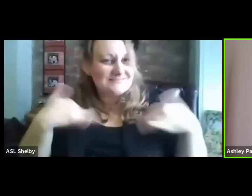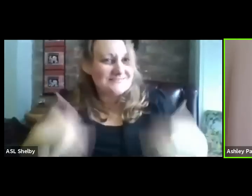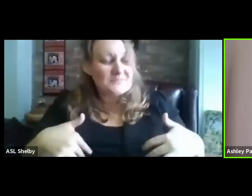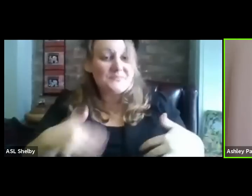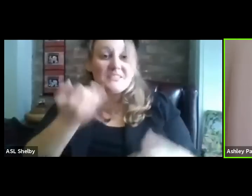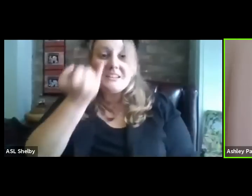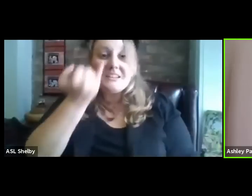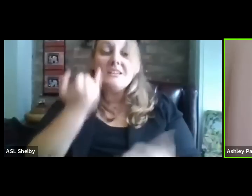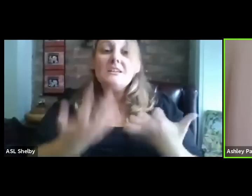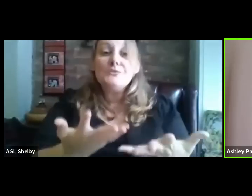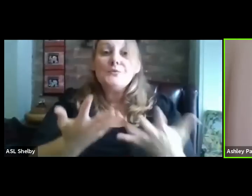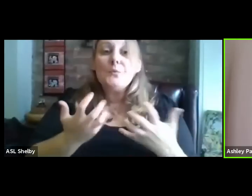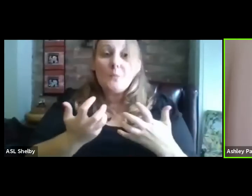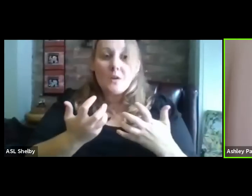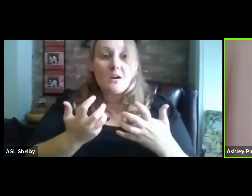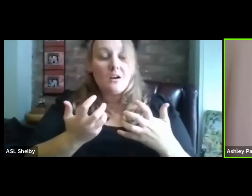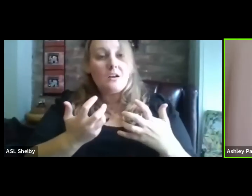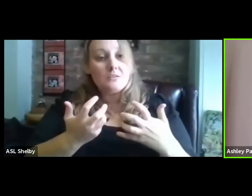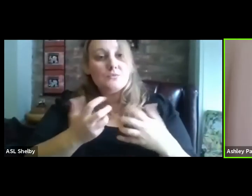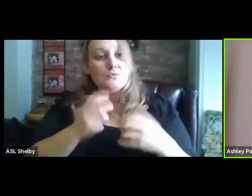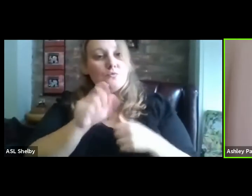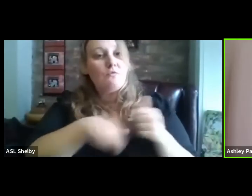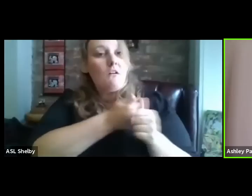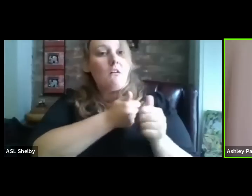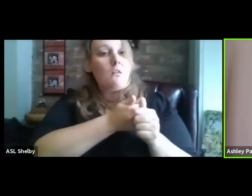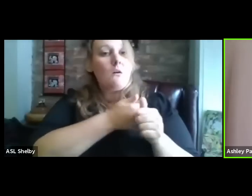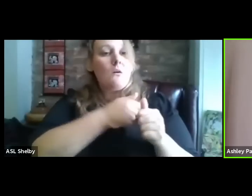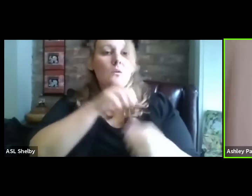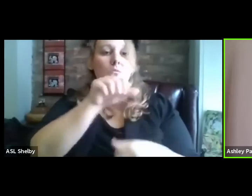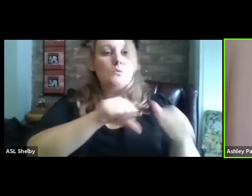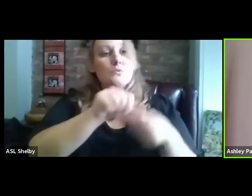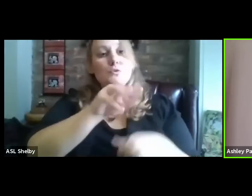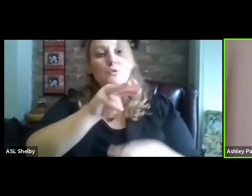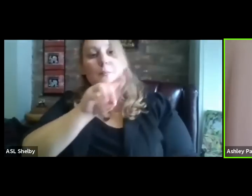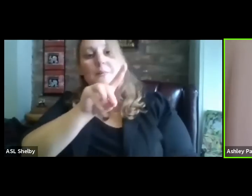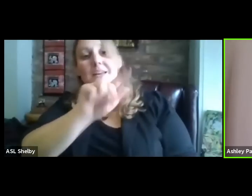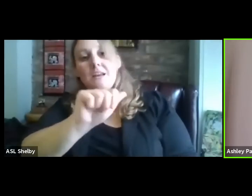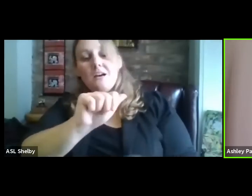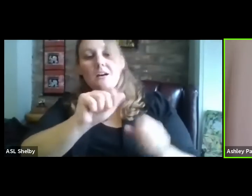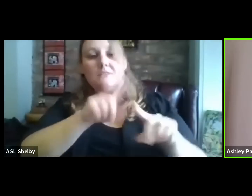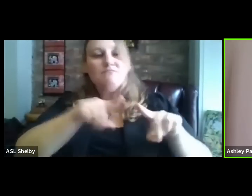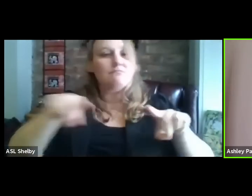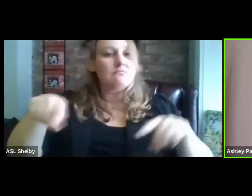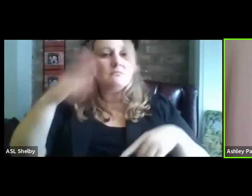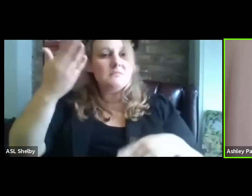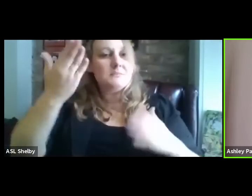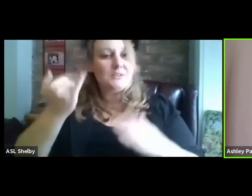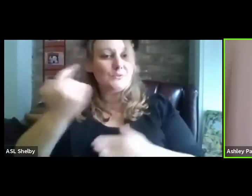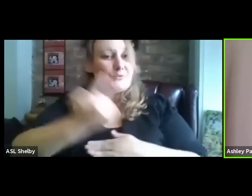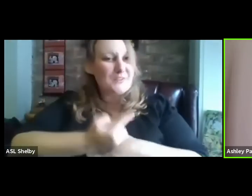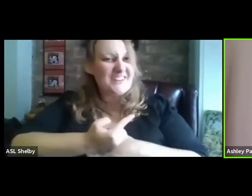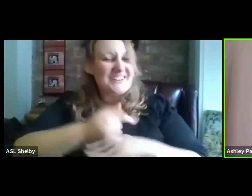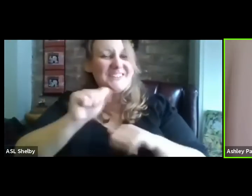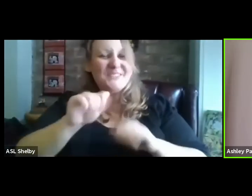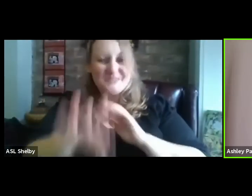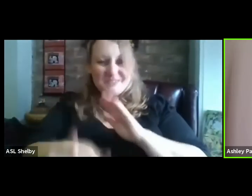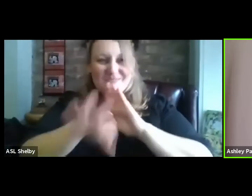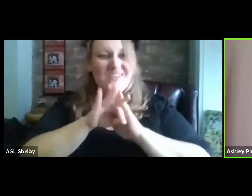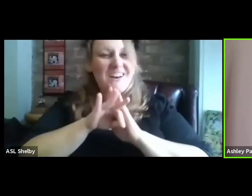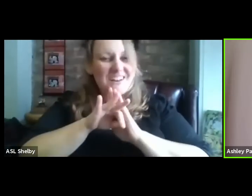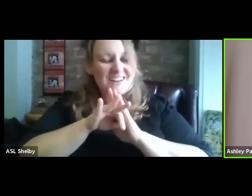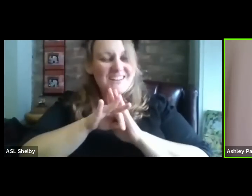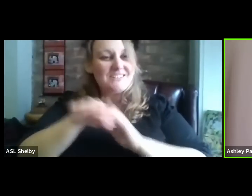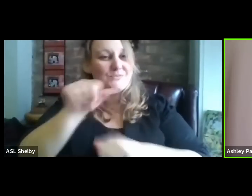speakers or featured organizations on social media, believe me, I know you do. You can find their social media and